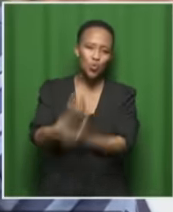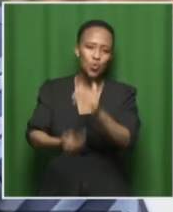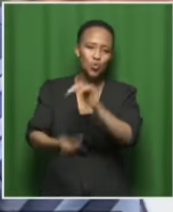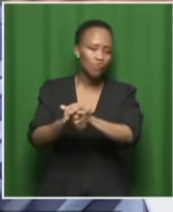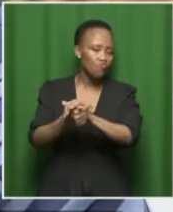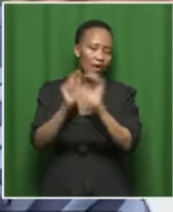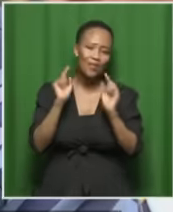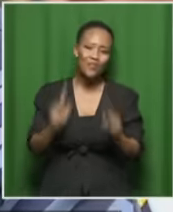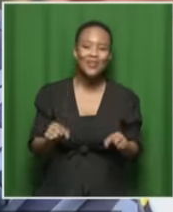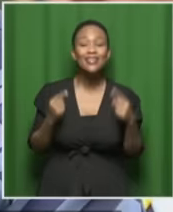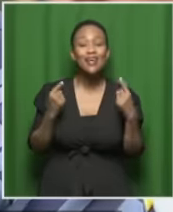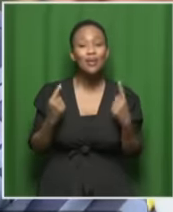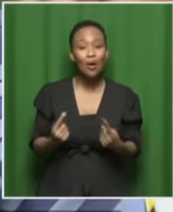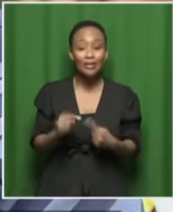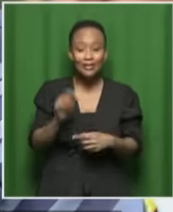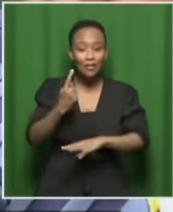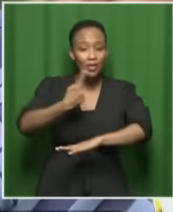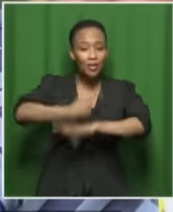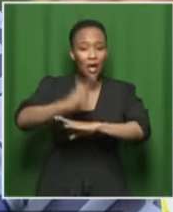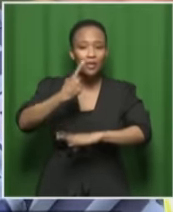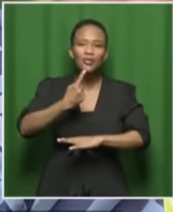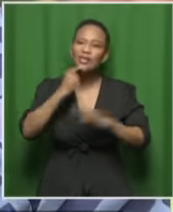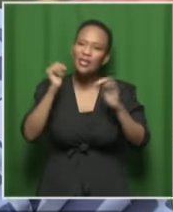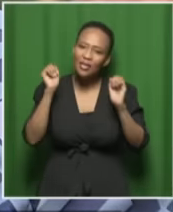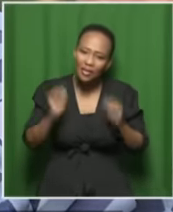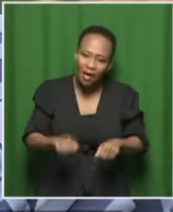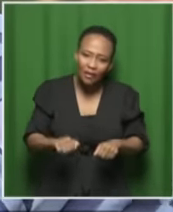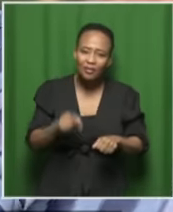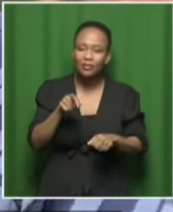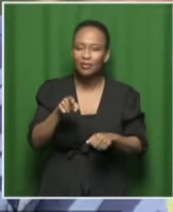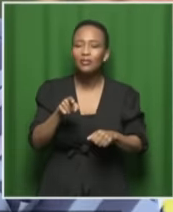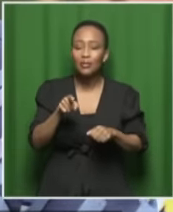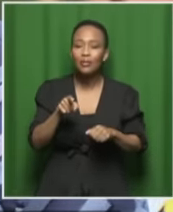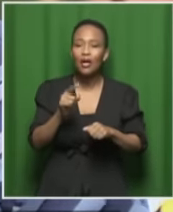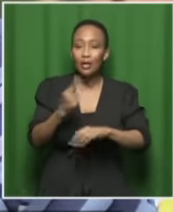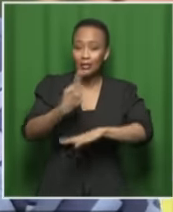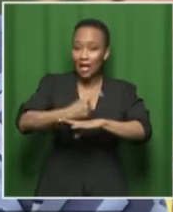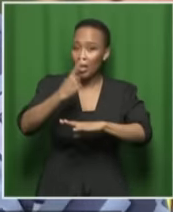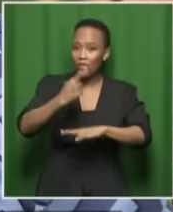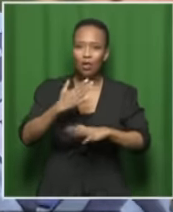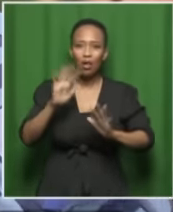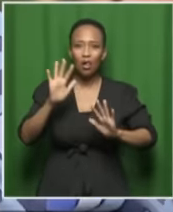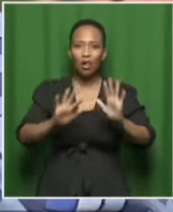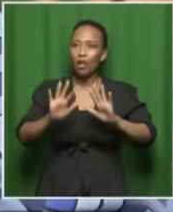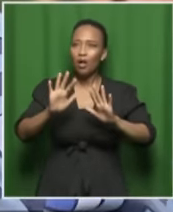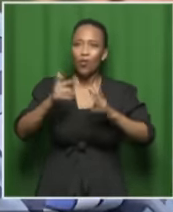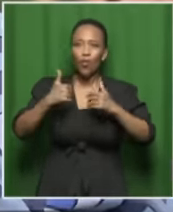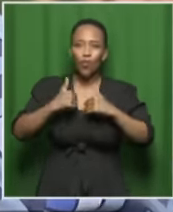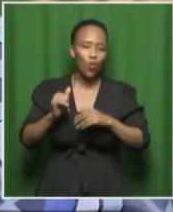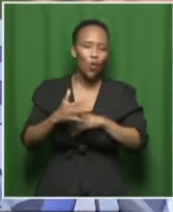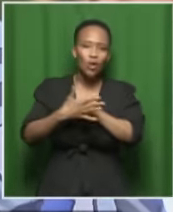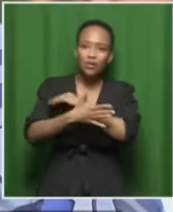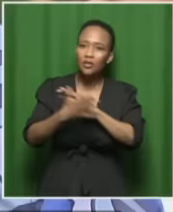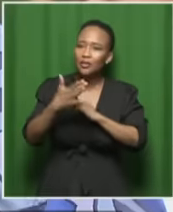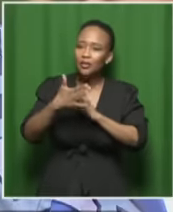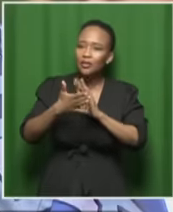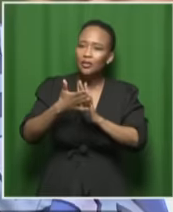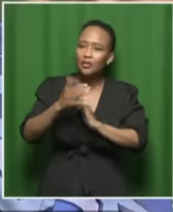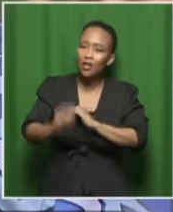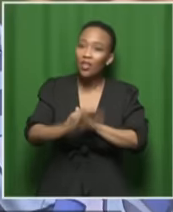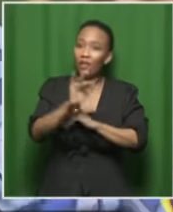day where we can say it was in vain. This day cannot be a day where we say that we don't know where we're going as a country. Yeah, where we come from, it's